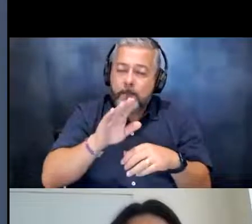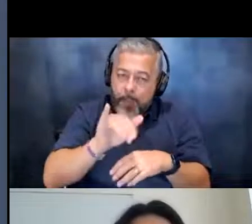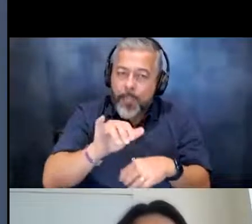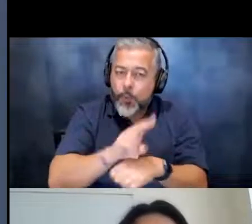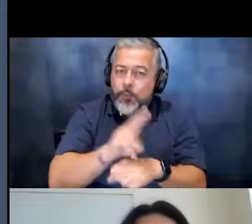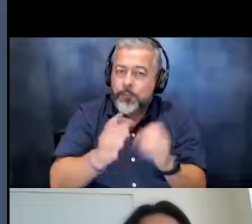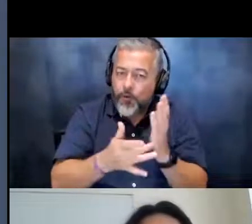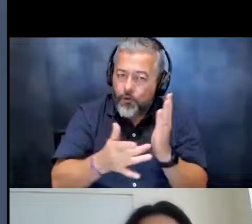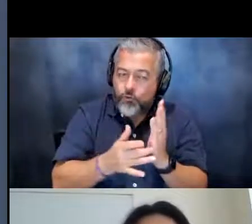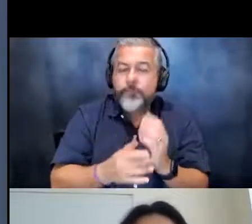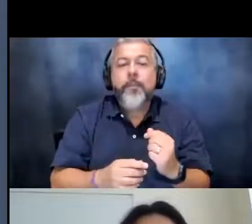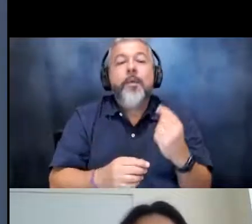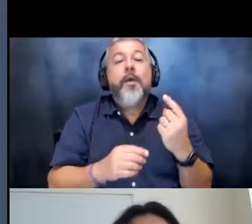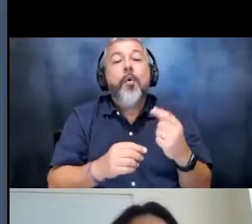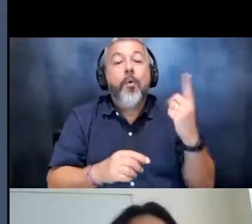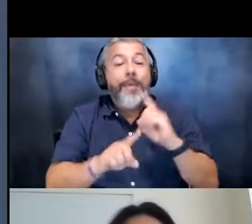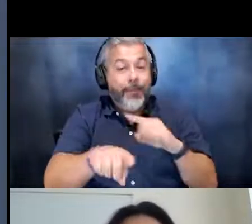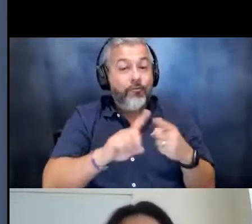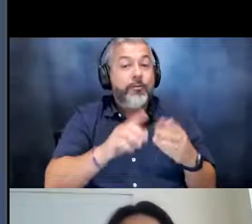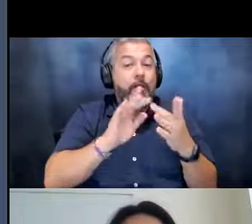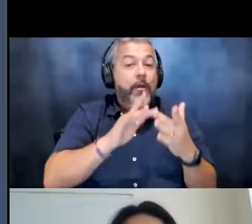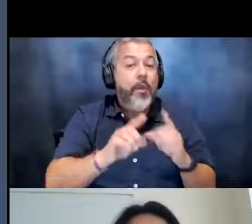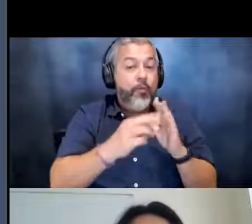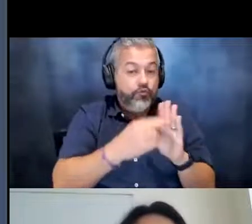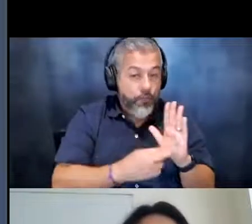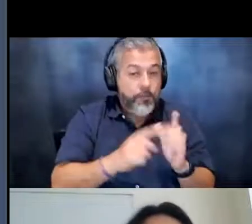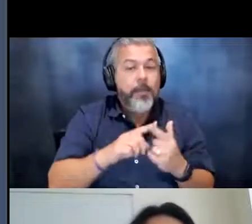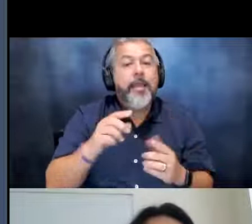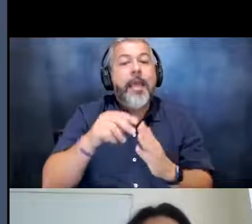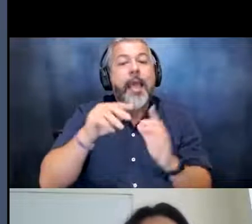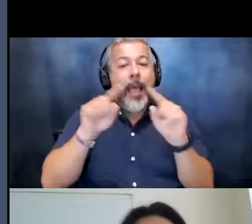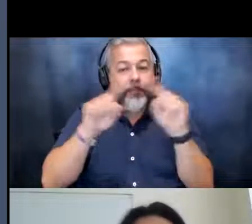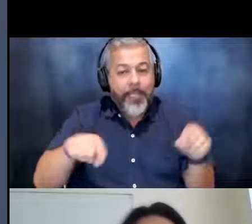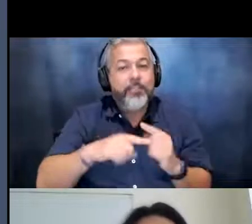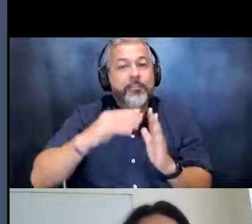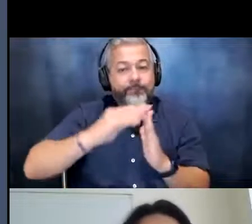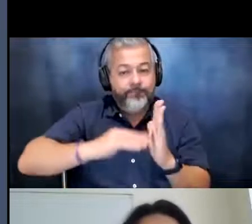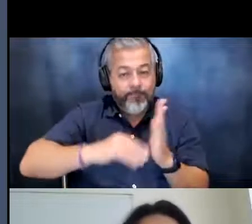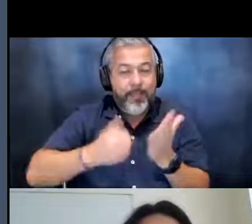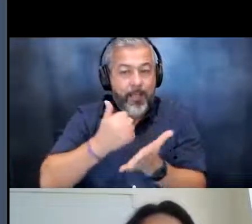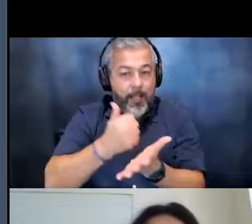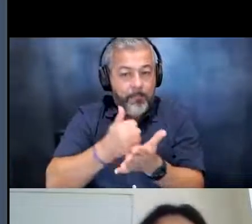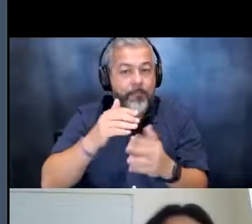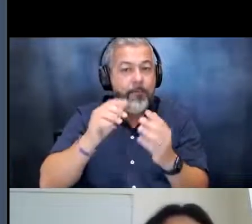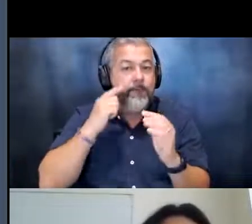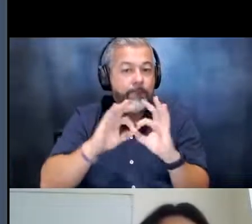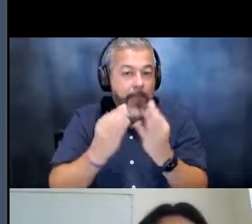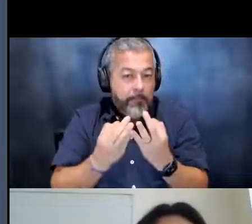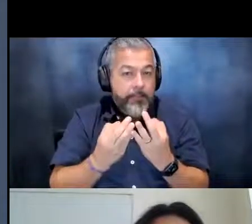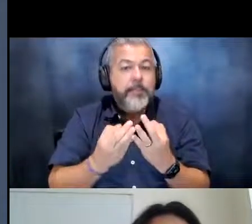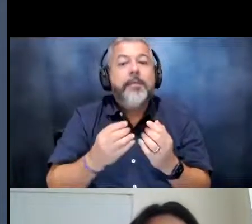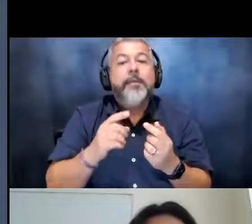registration, application assistance online, families being able to check application status on their own